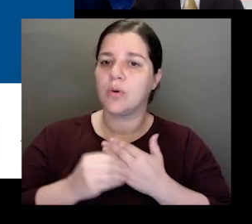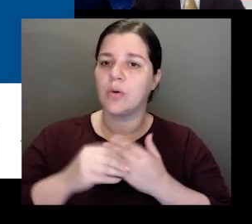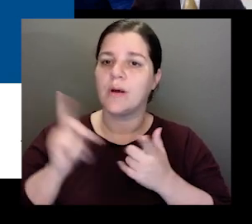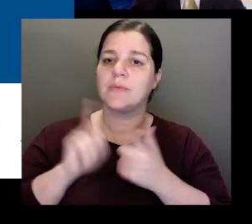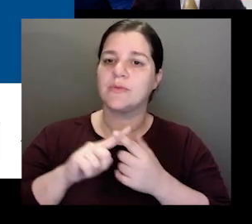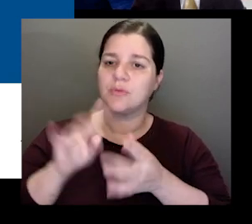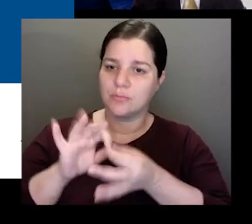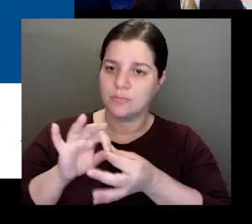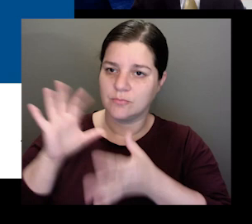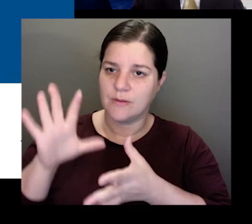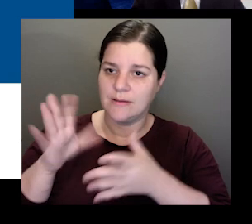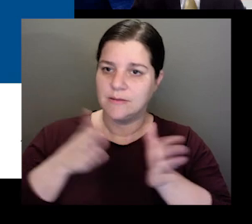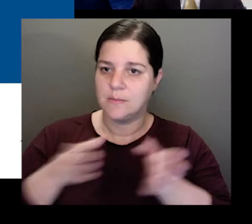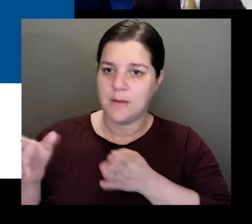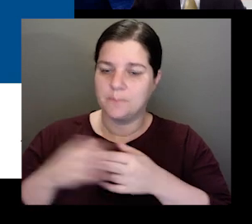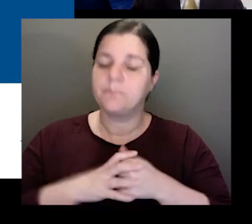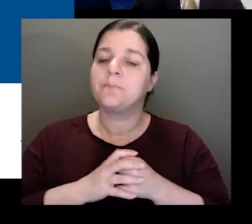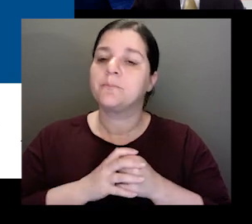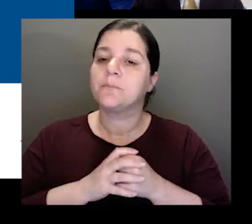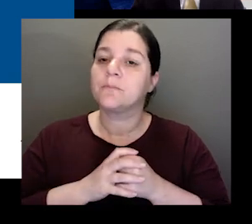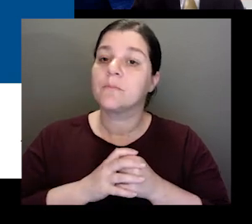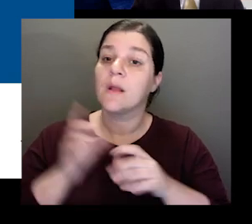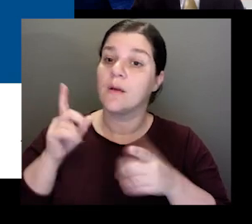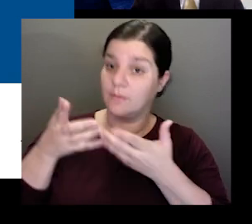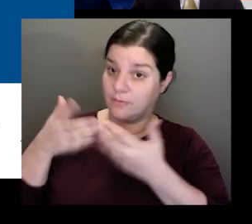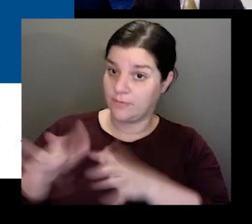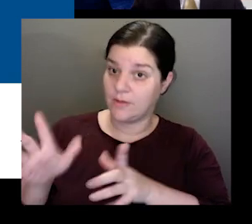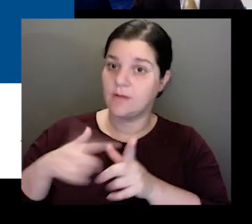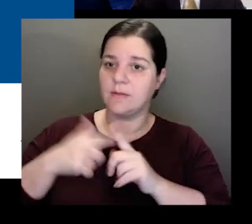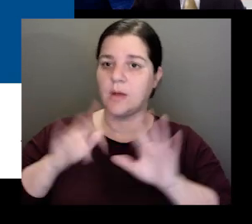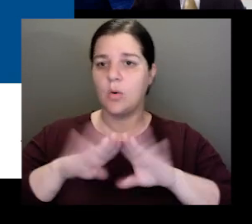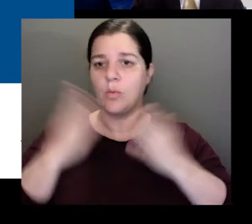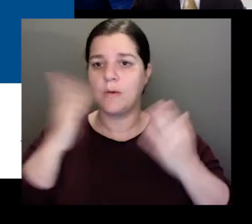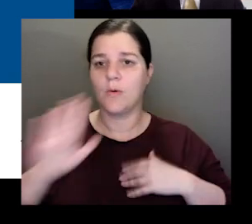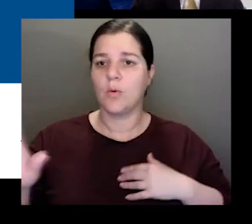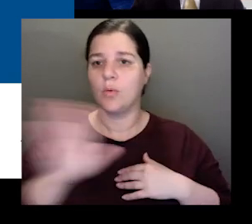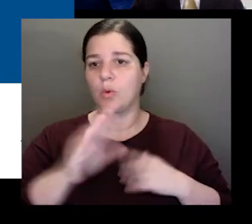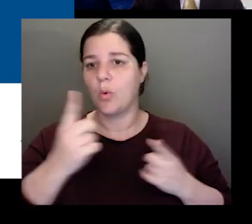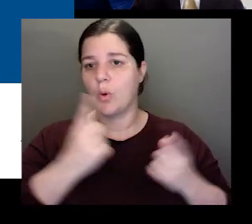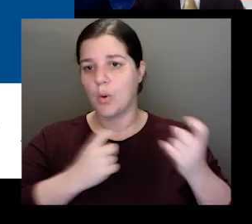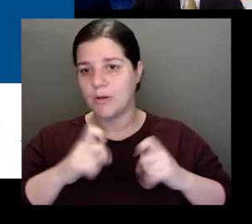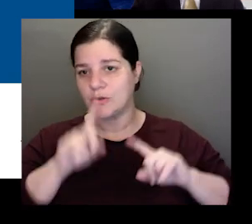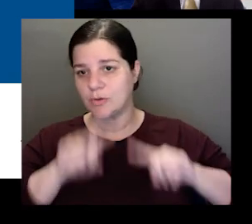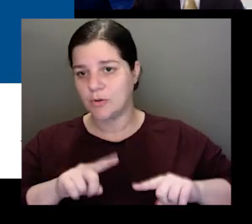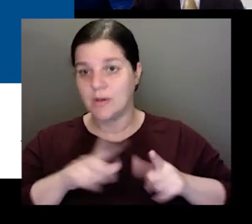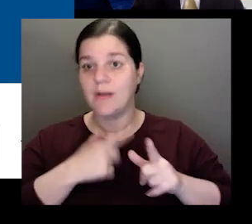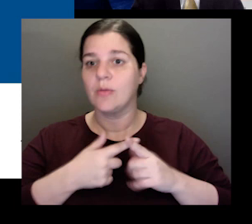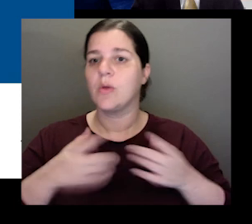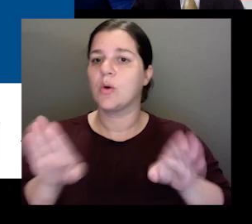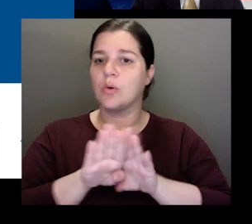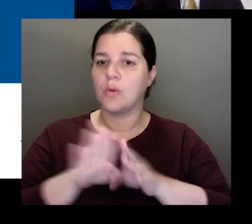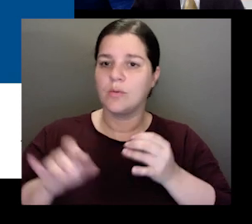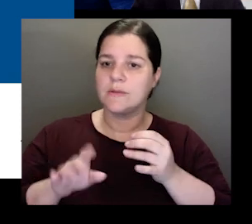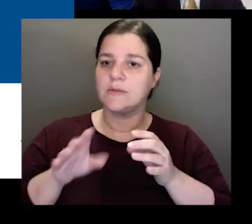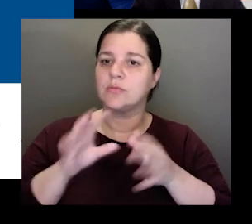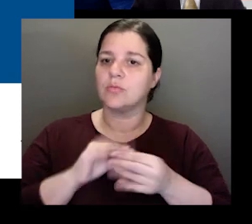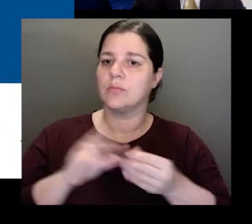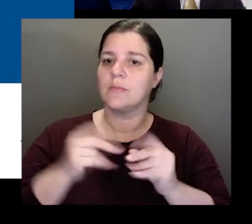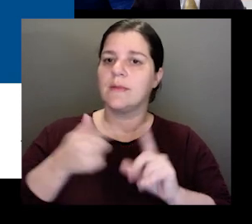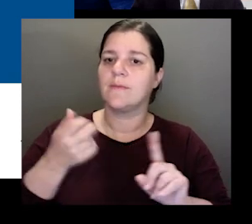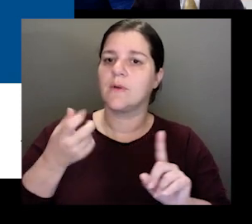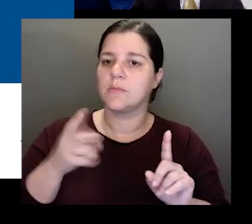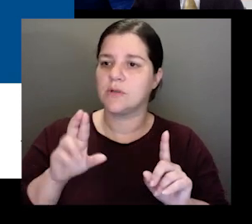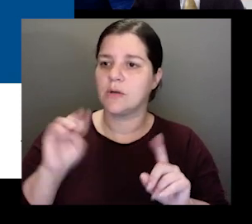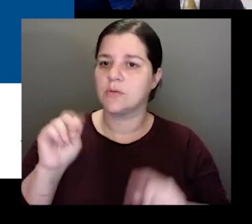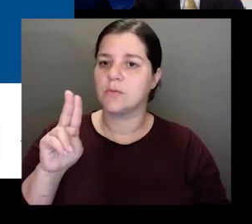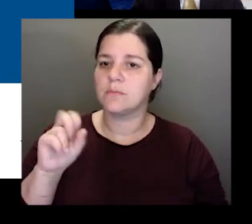deployment. After those presentations, we'll have time for Q&A and then close with final remarks by Dr. Mussington. We